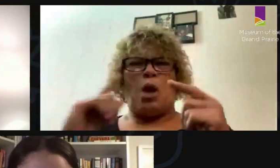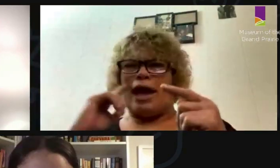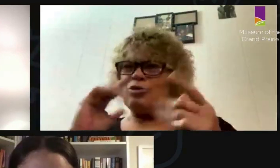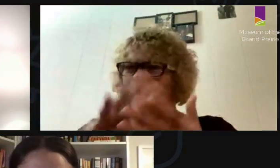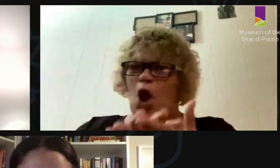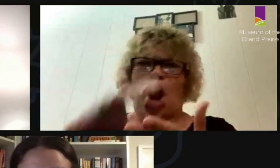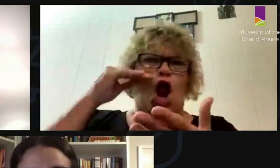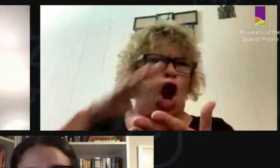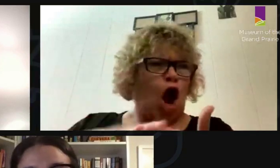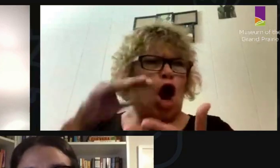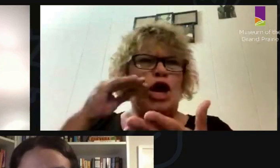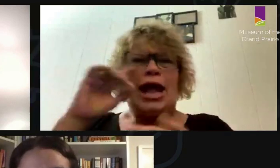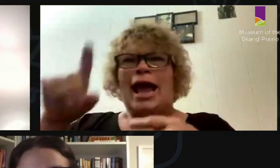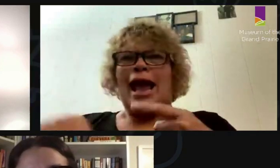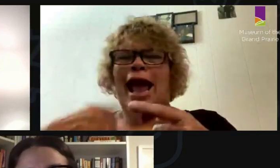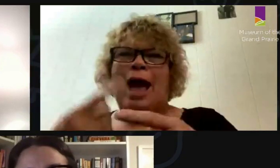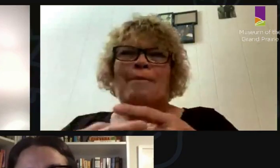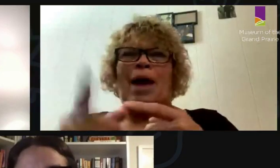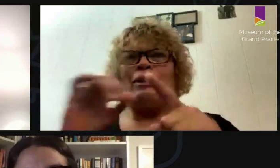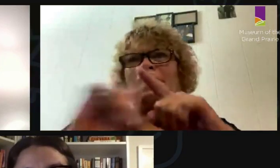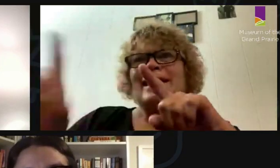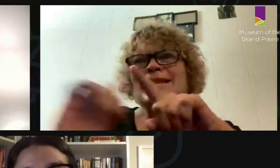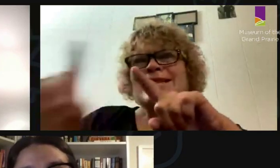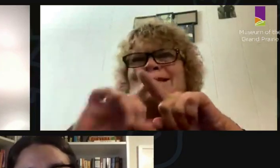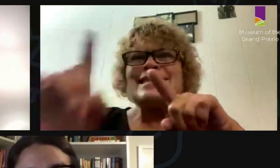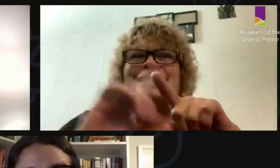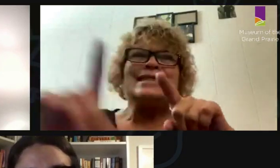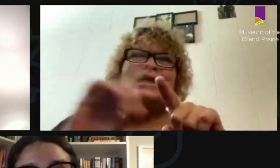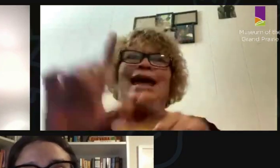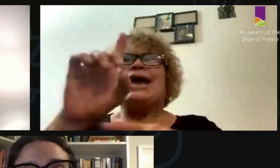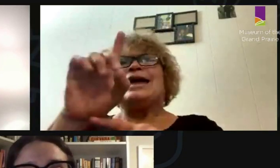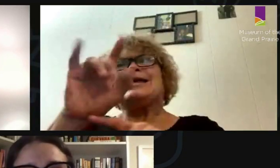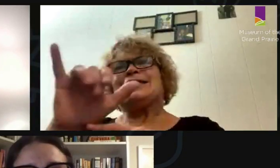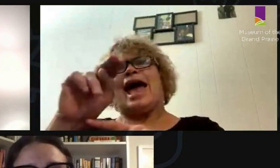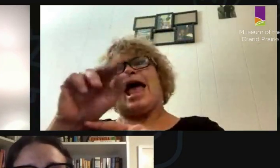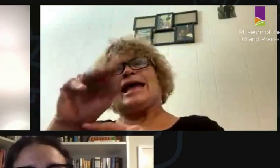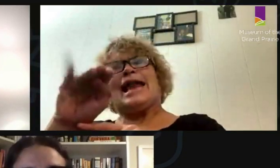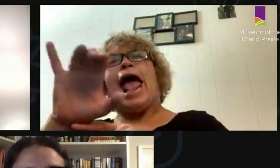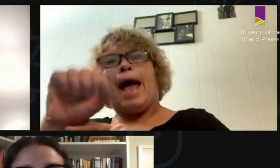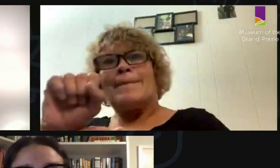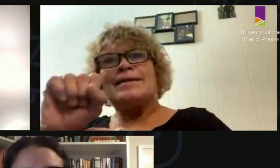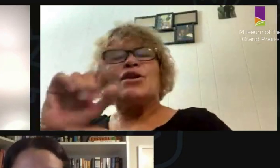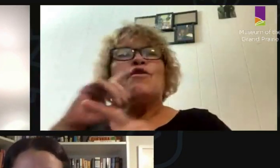both about the dynamics in specific states, but also